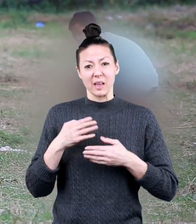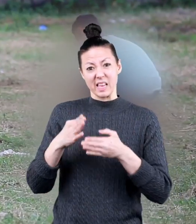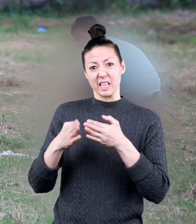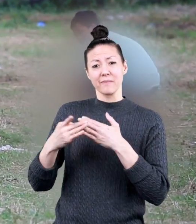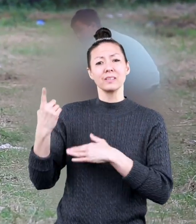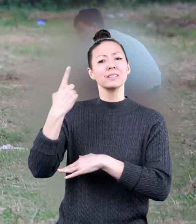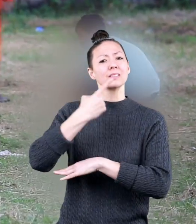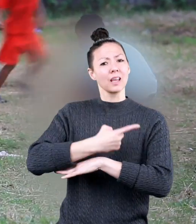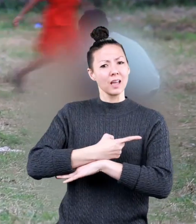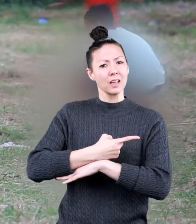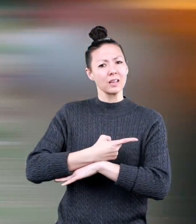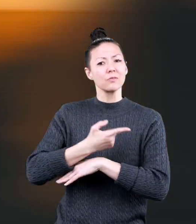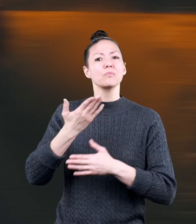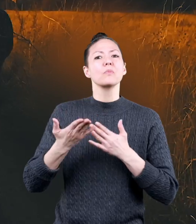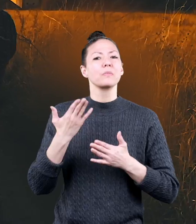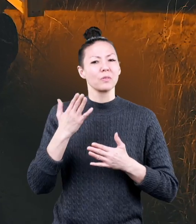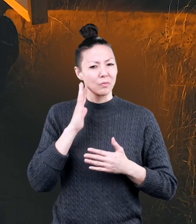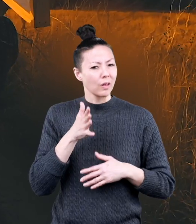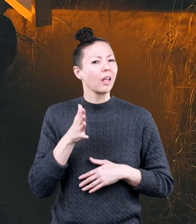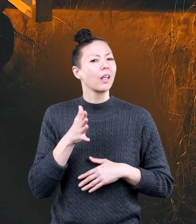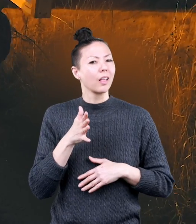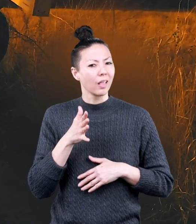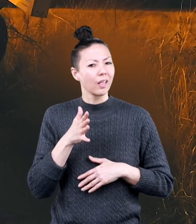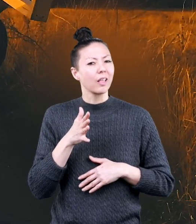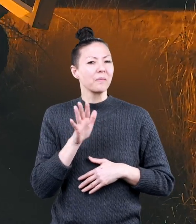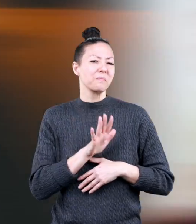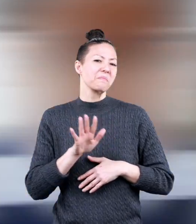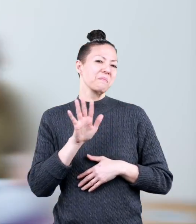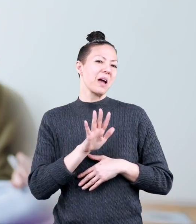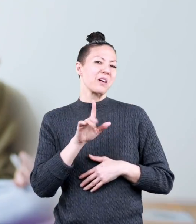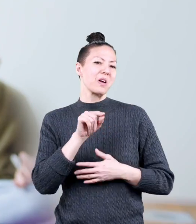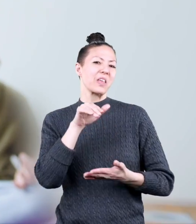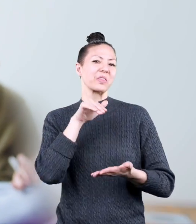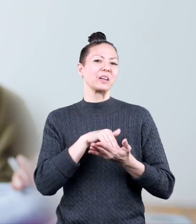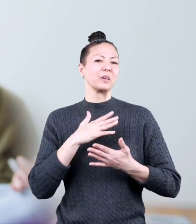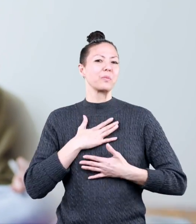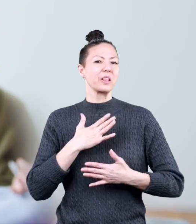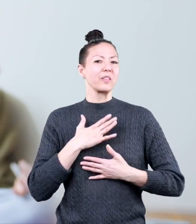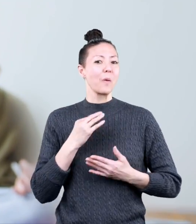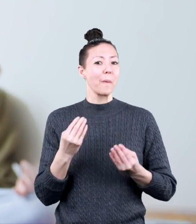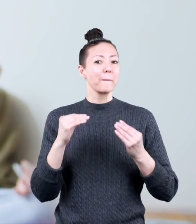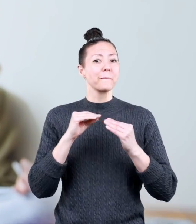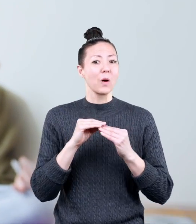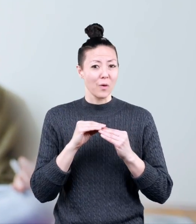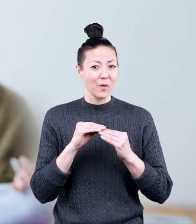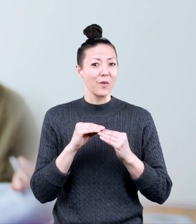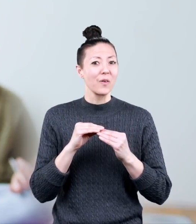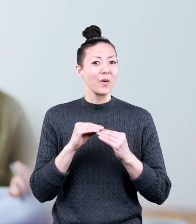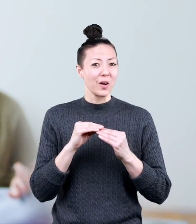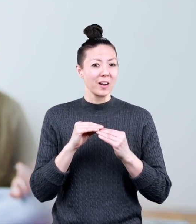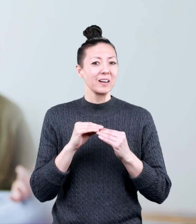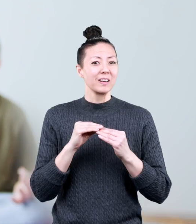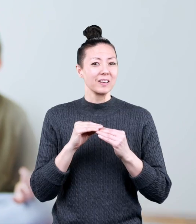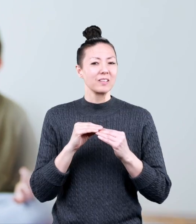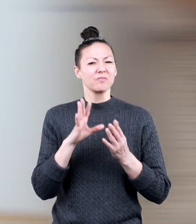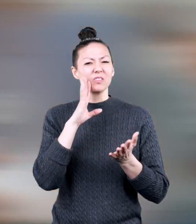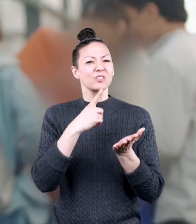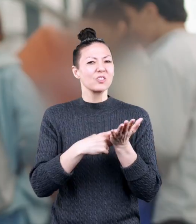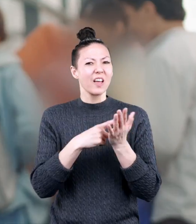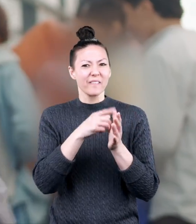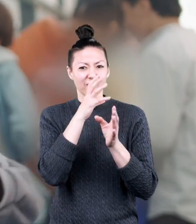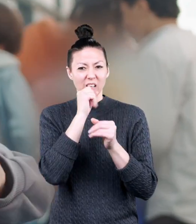And by the end of the day, you will have probably taken about 20,000 breaths or more.